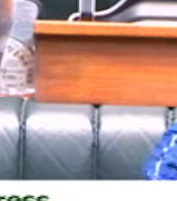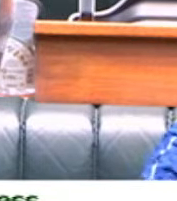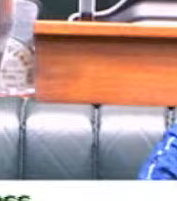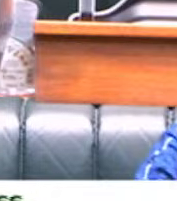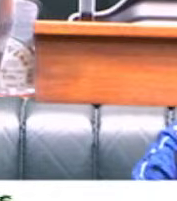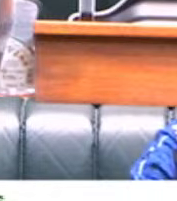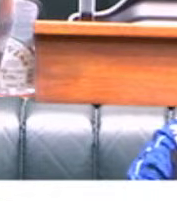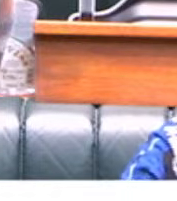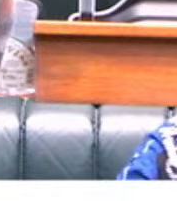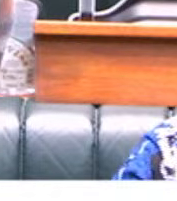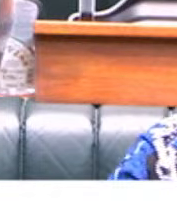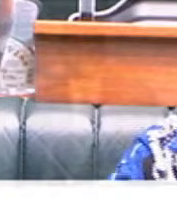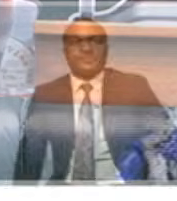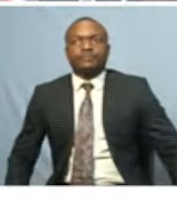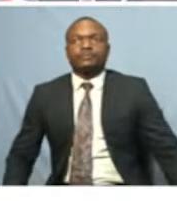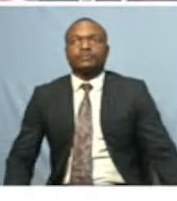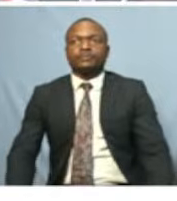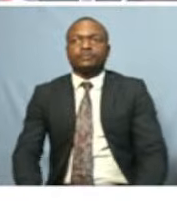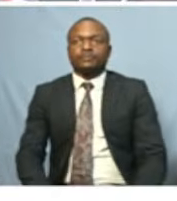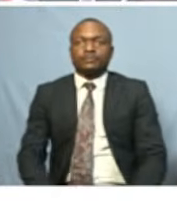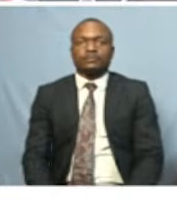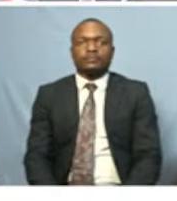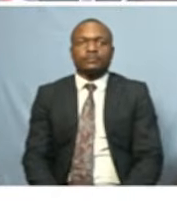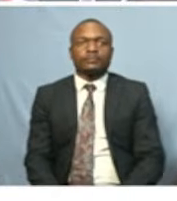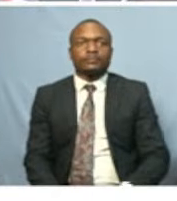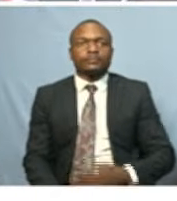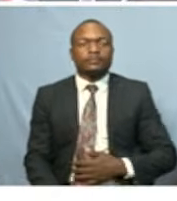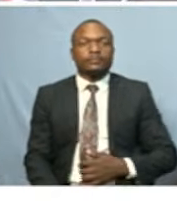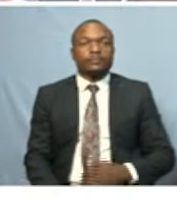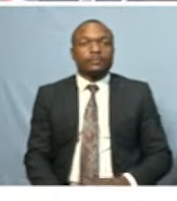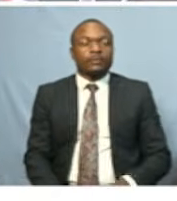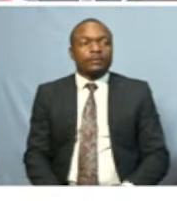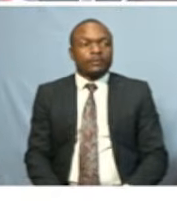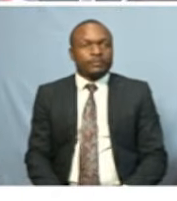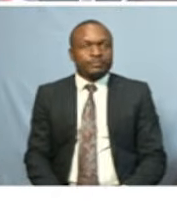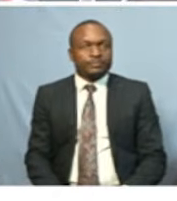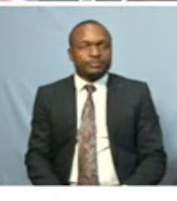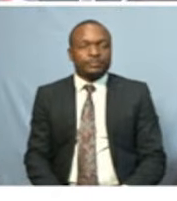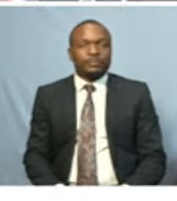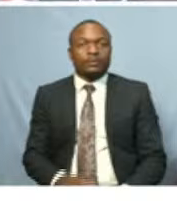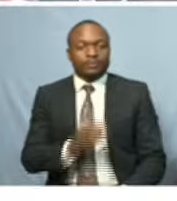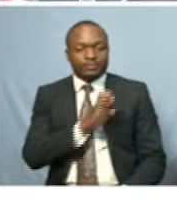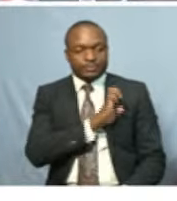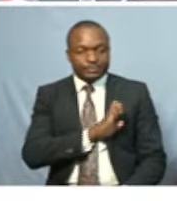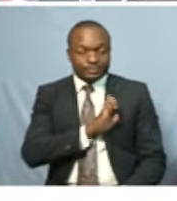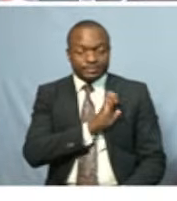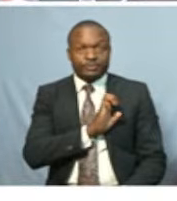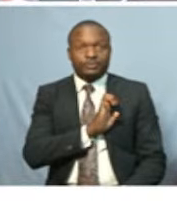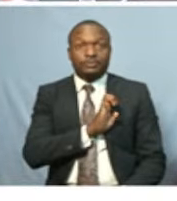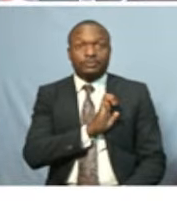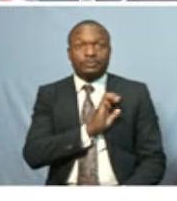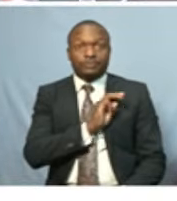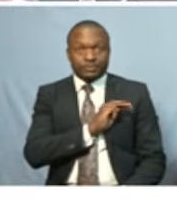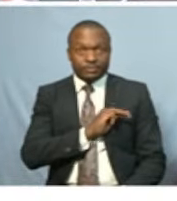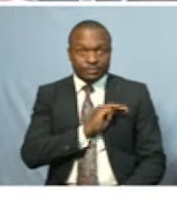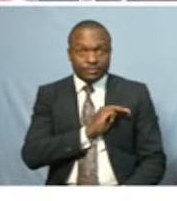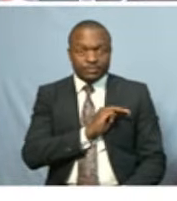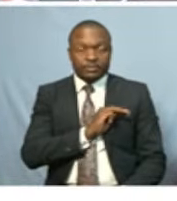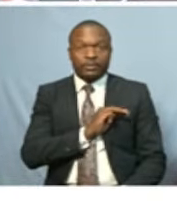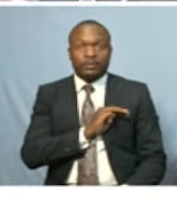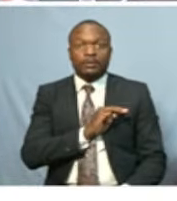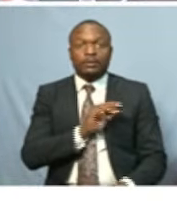of our responsibilities to our nation in upholding morality and ethics, patriotism, national